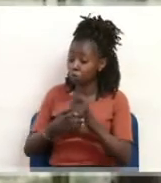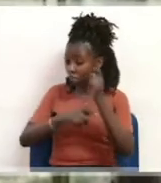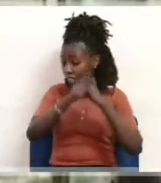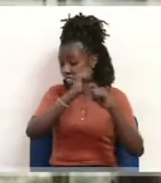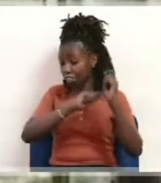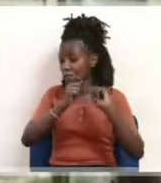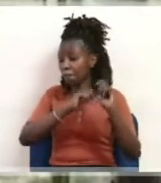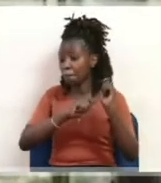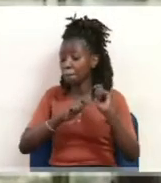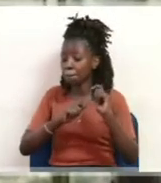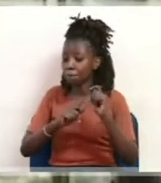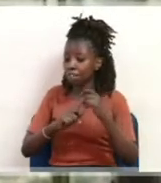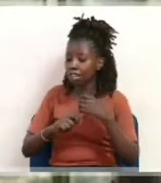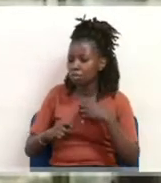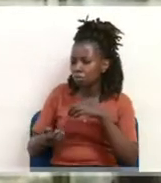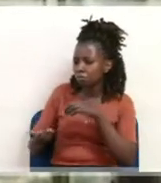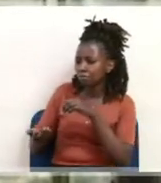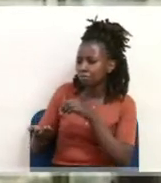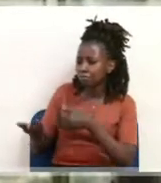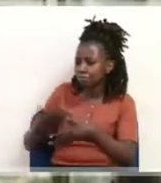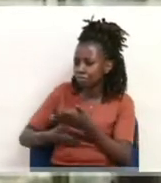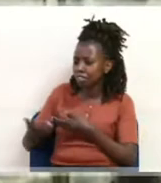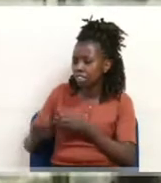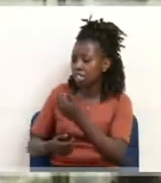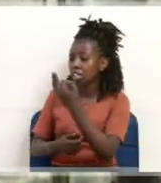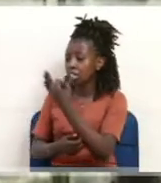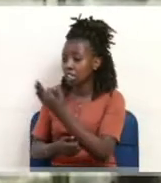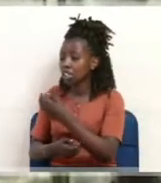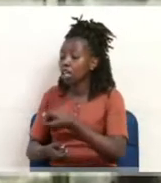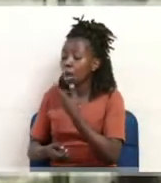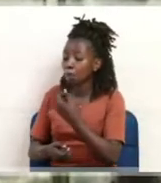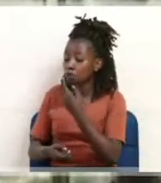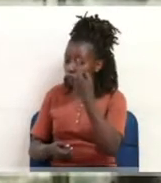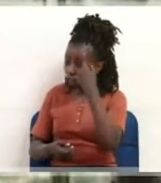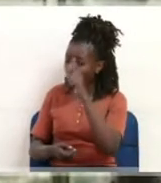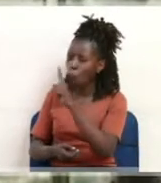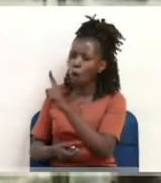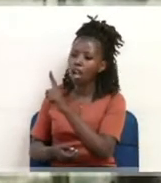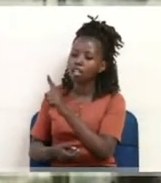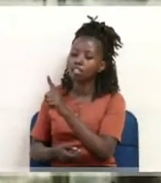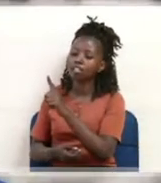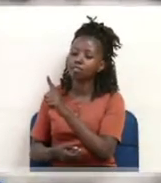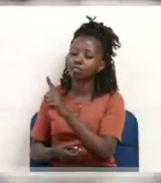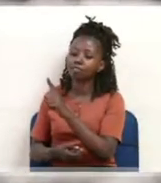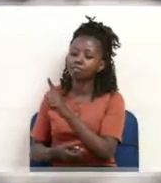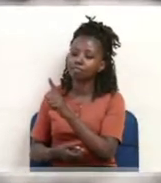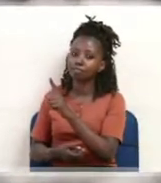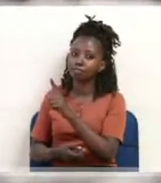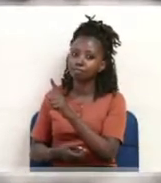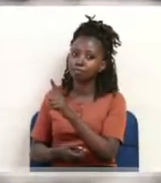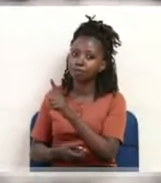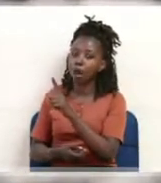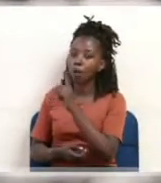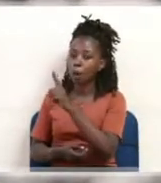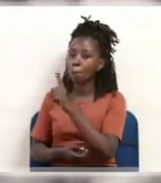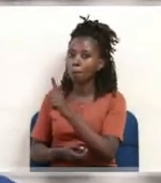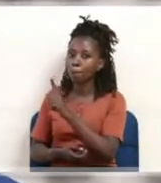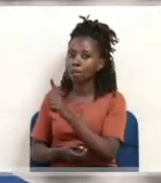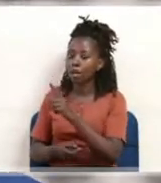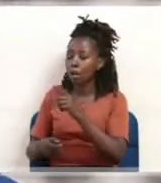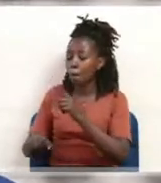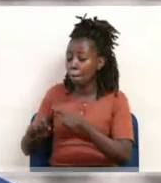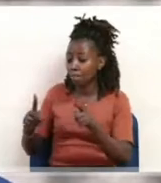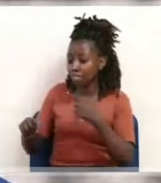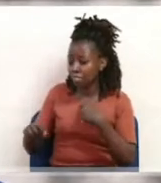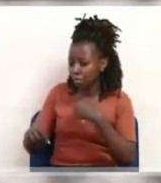And then you are selling 3 for 1 shilling. But by the time you have sold, umetoa